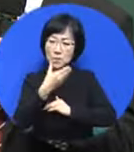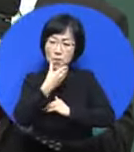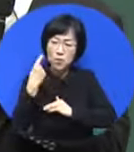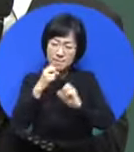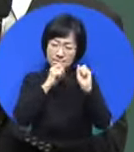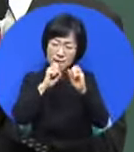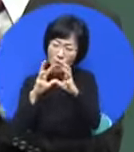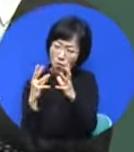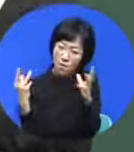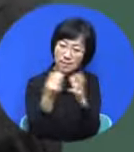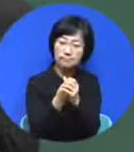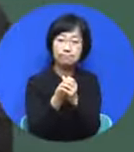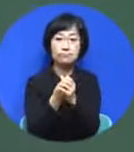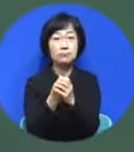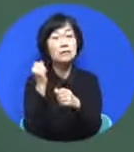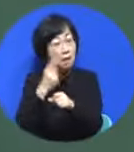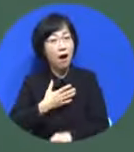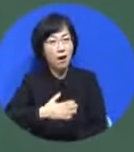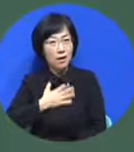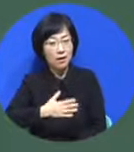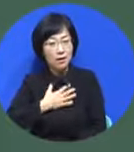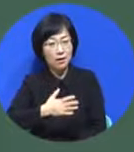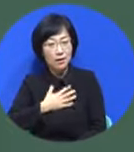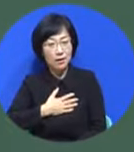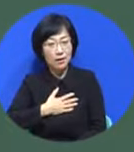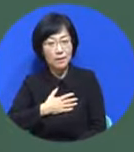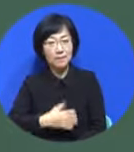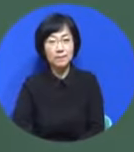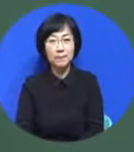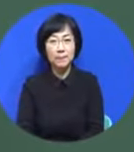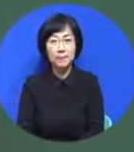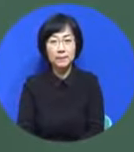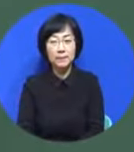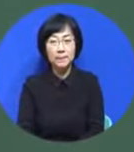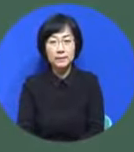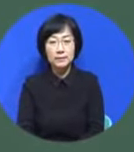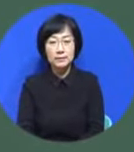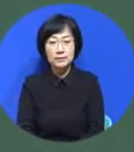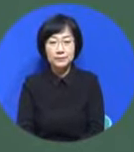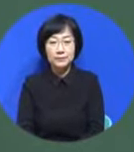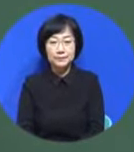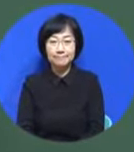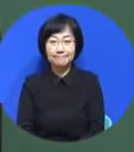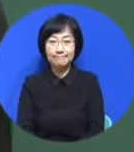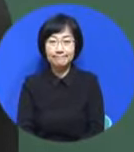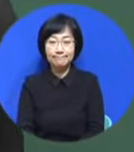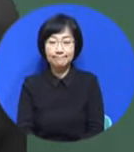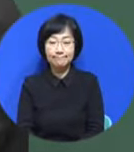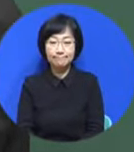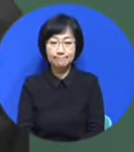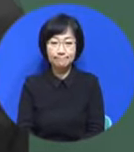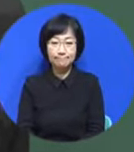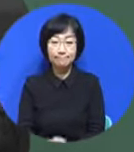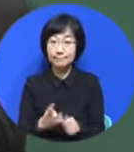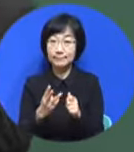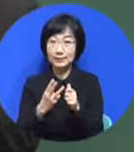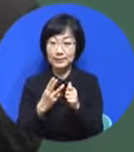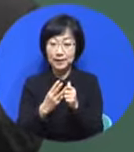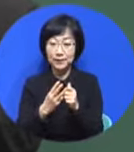Now, if you misunderstand, then you can misinterpret this, but this is world evangelization. What else did he realize?